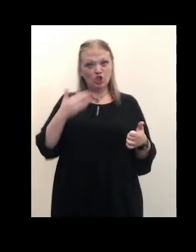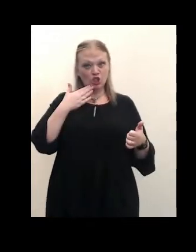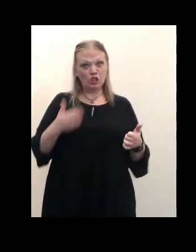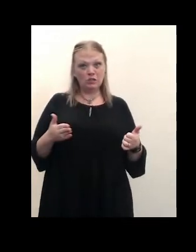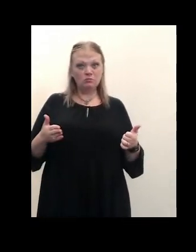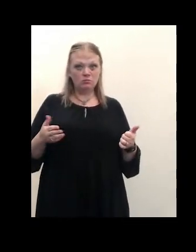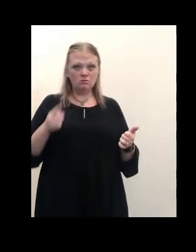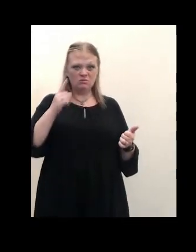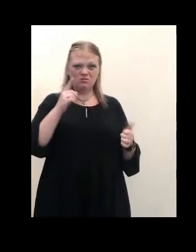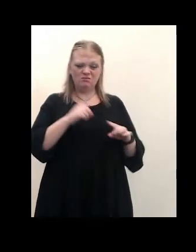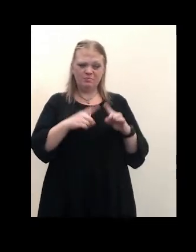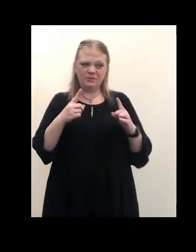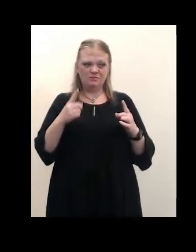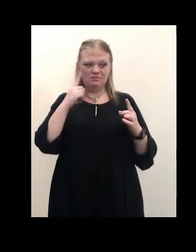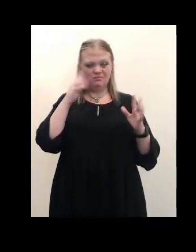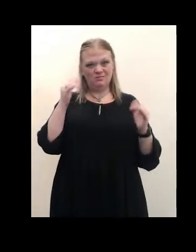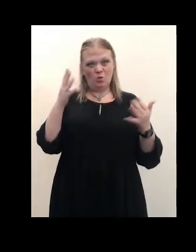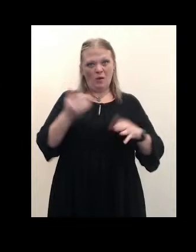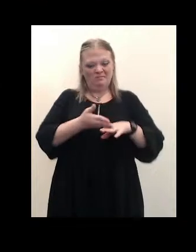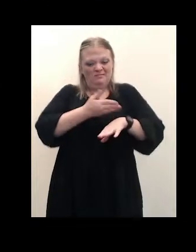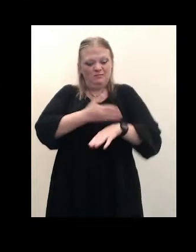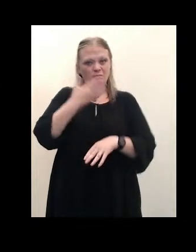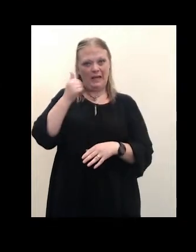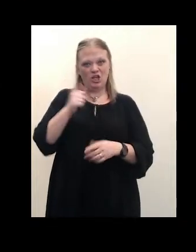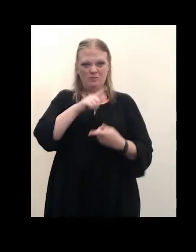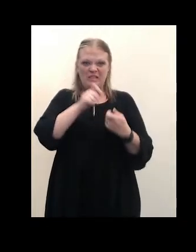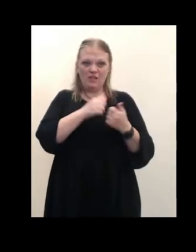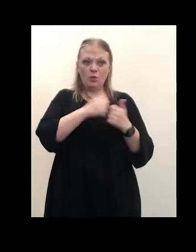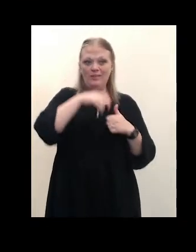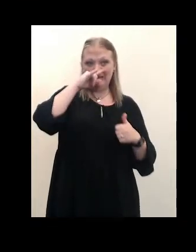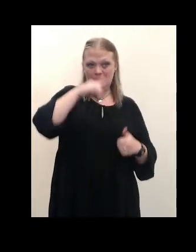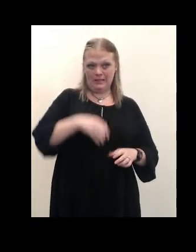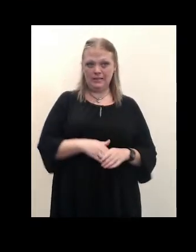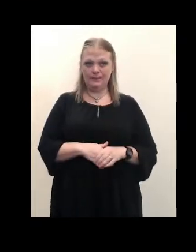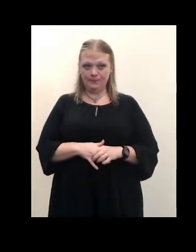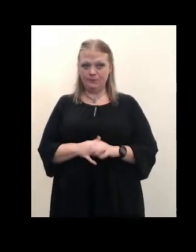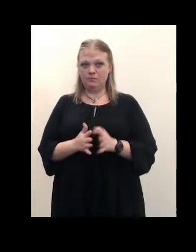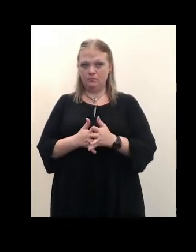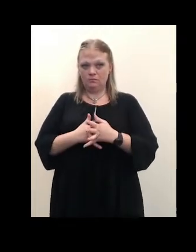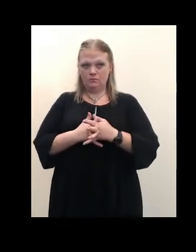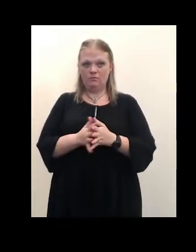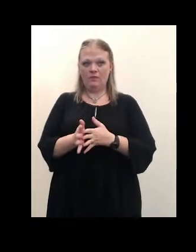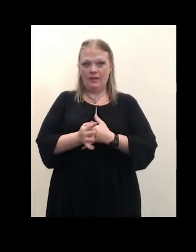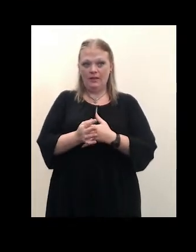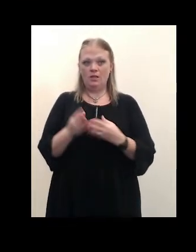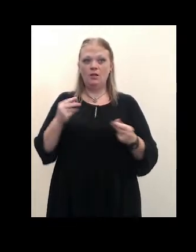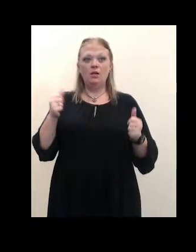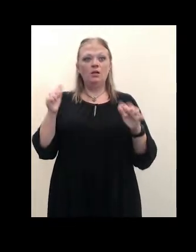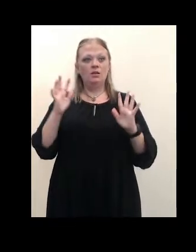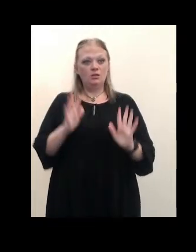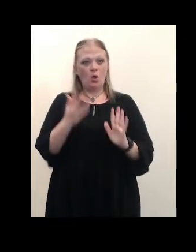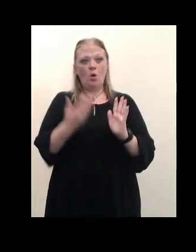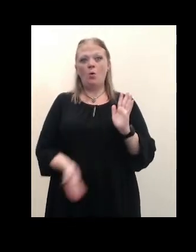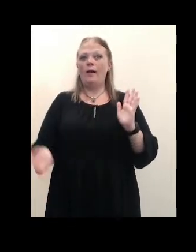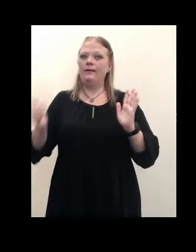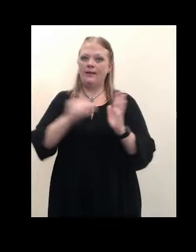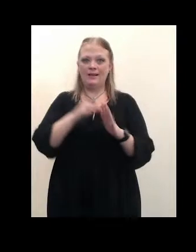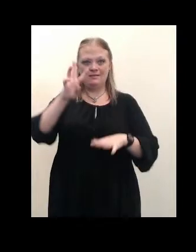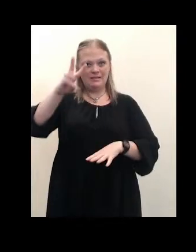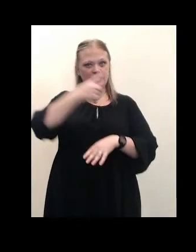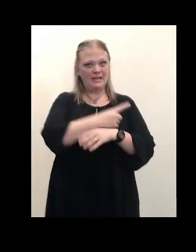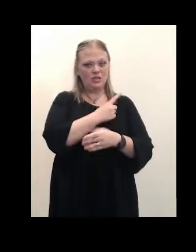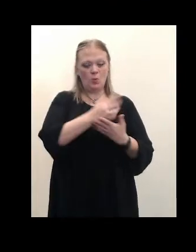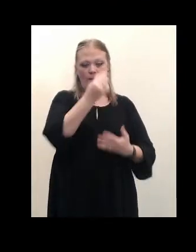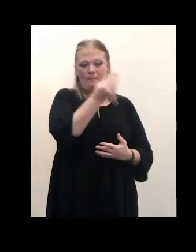do better, especially with the kids. So we are out there, again, 6 days a week, Monday through Saturday. There is a